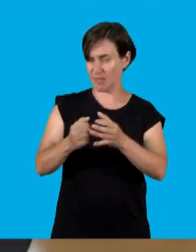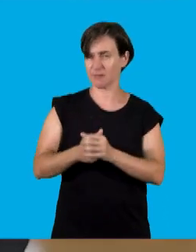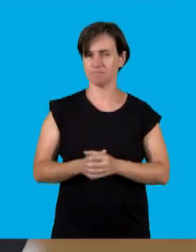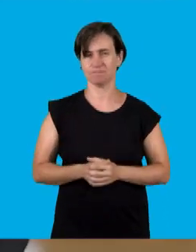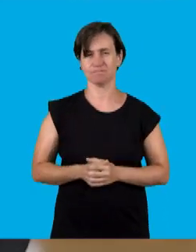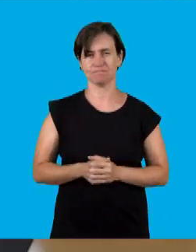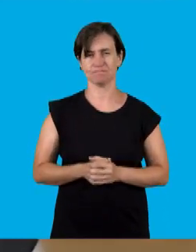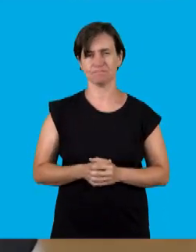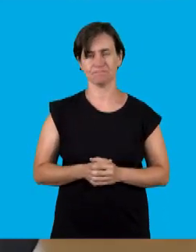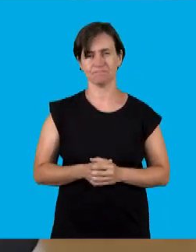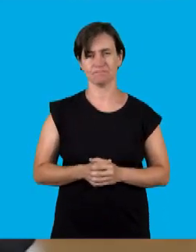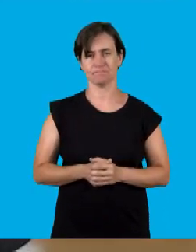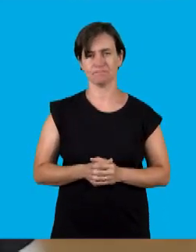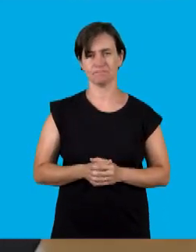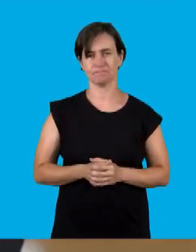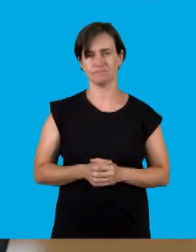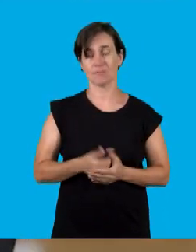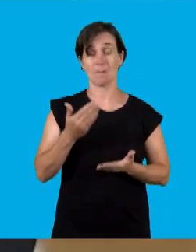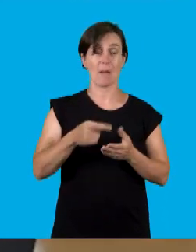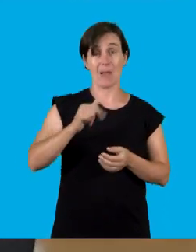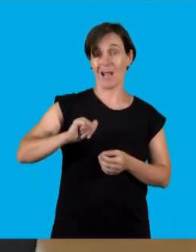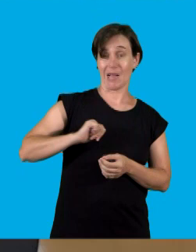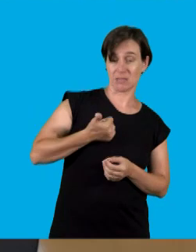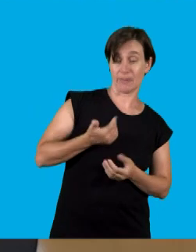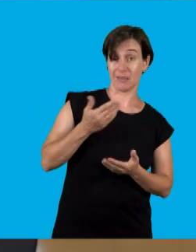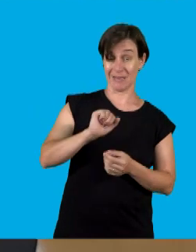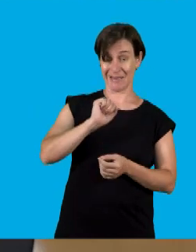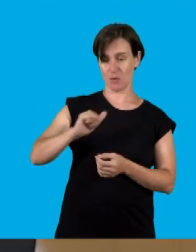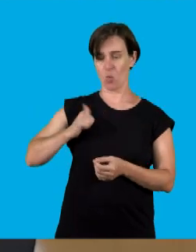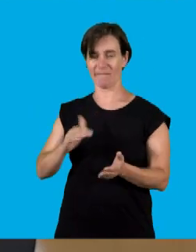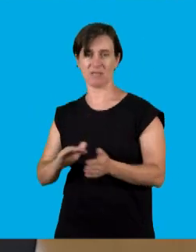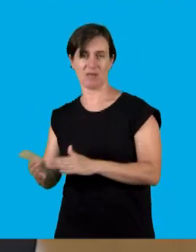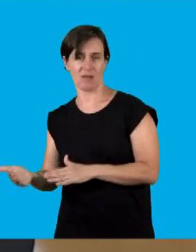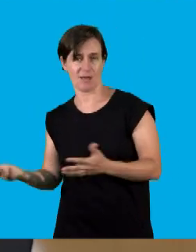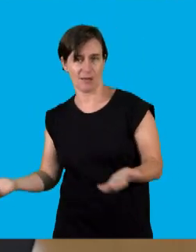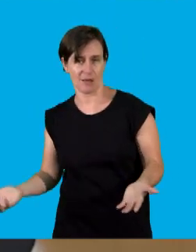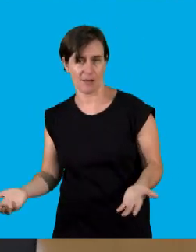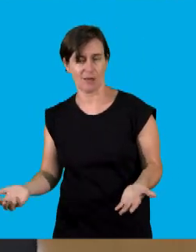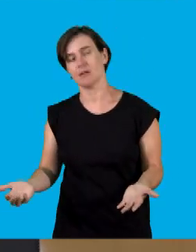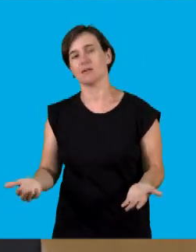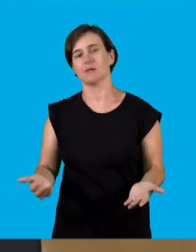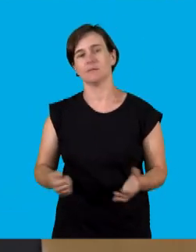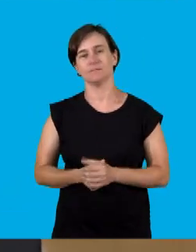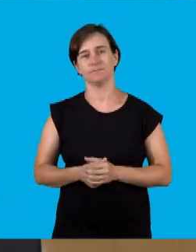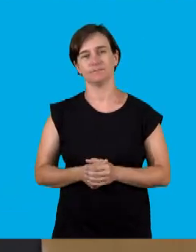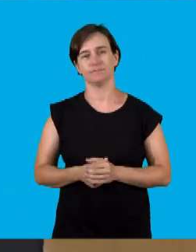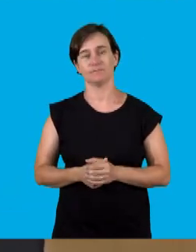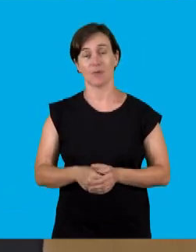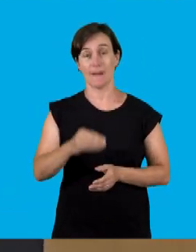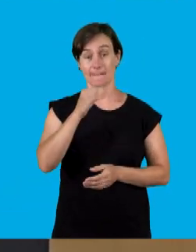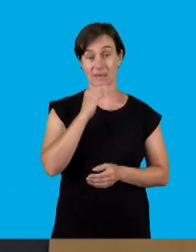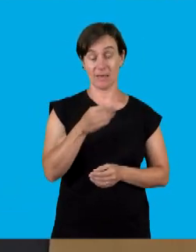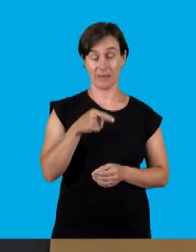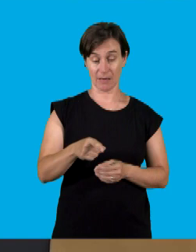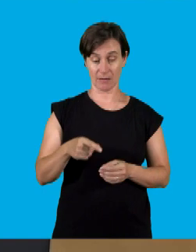for example, it's the husband, right? But his wife died. Automatically, one of his